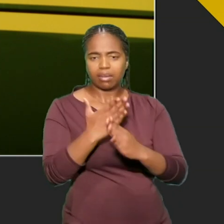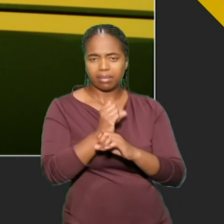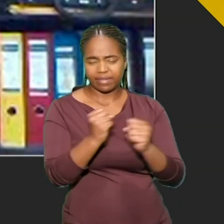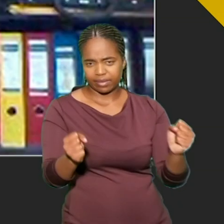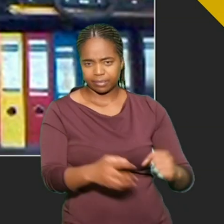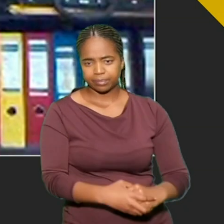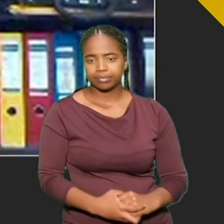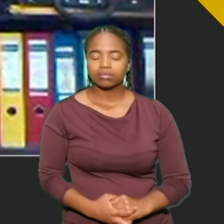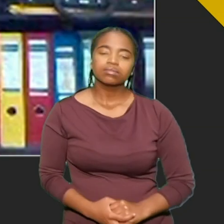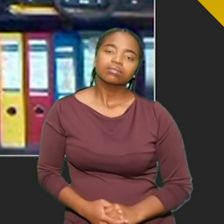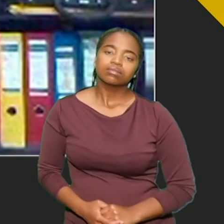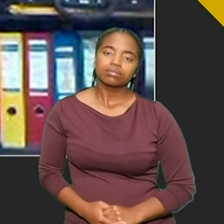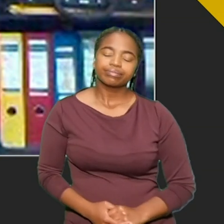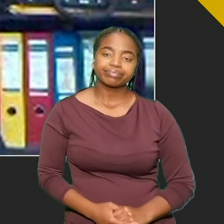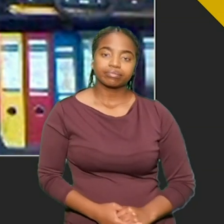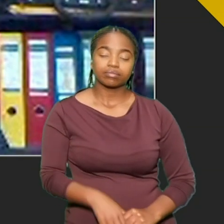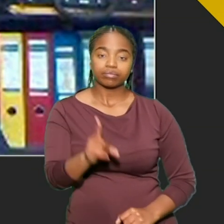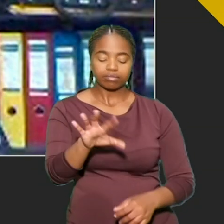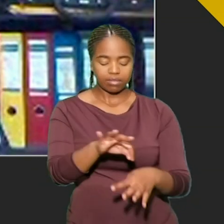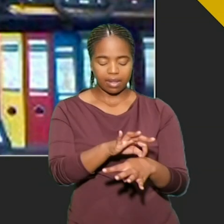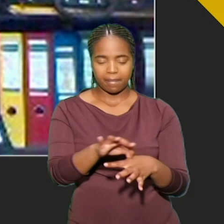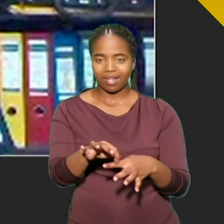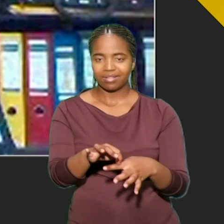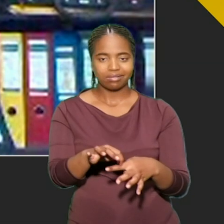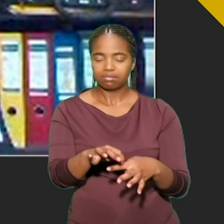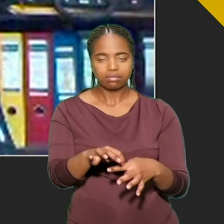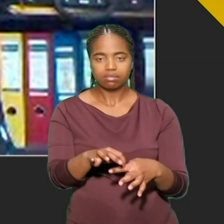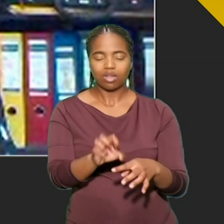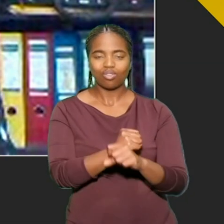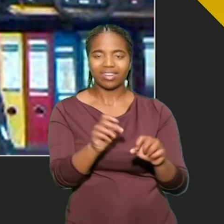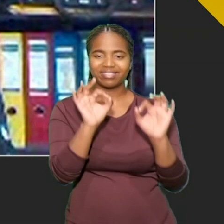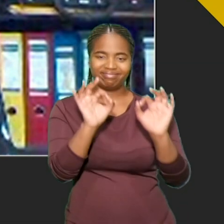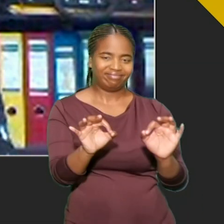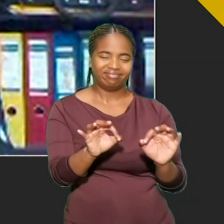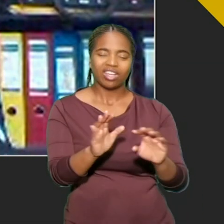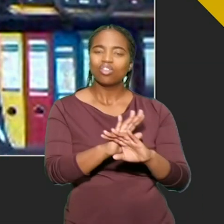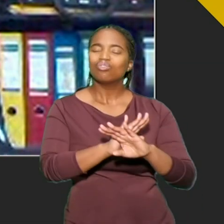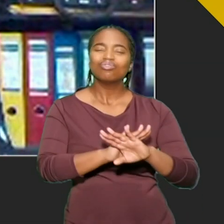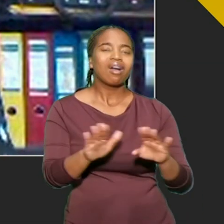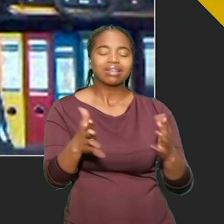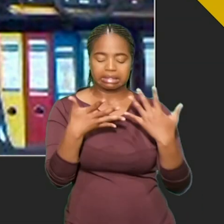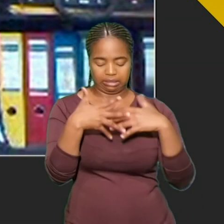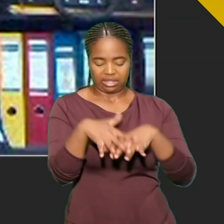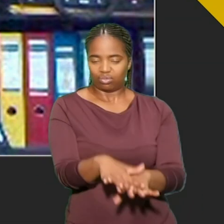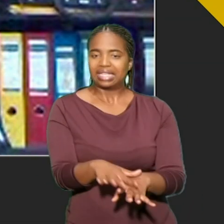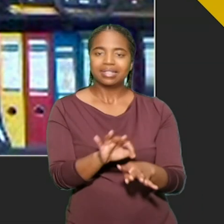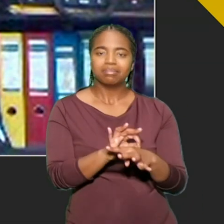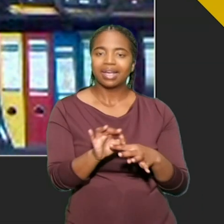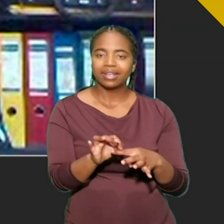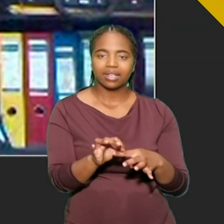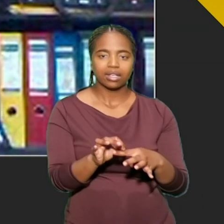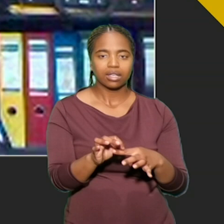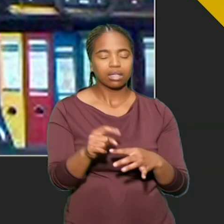Because we plan on a very fragmented basis. There's no integrated planning